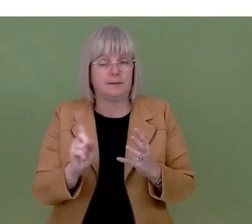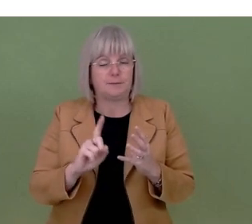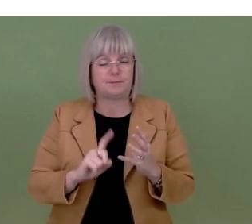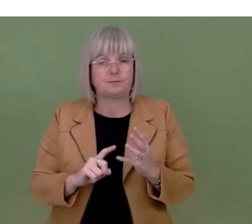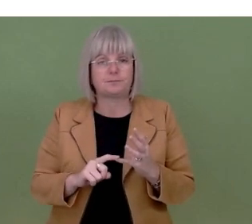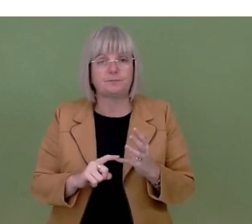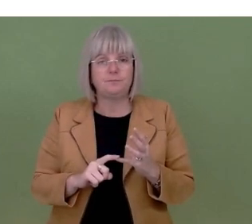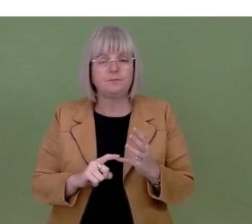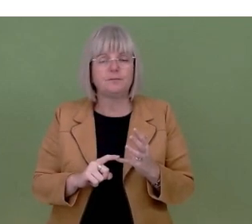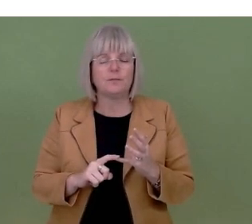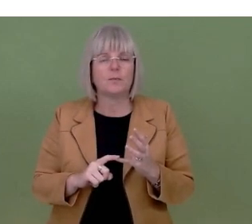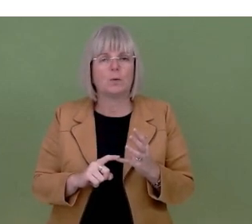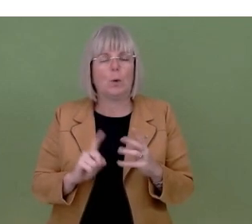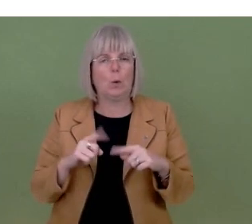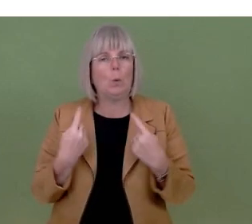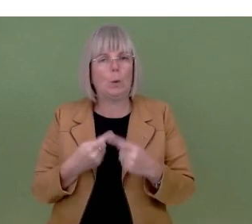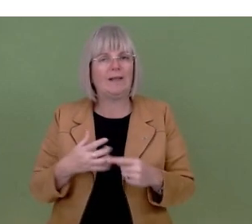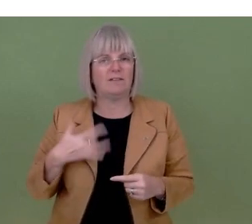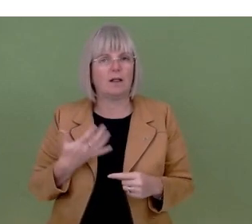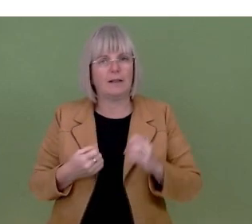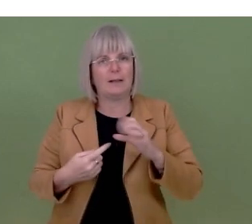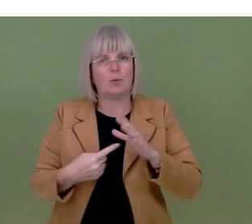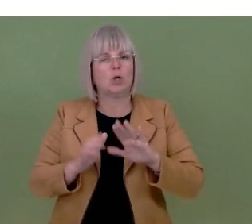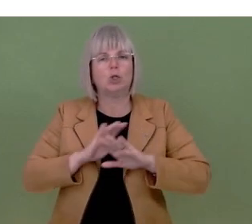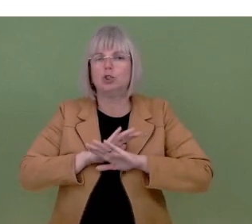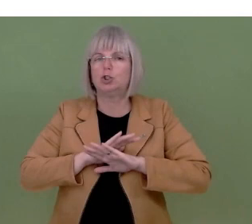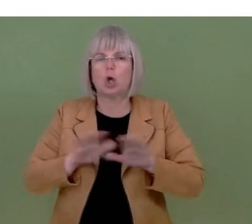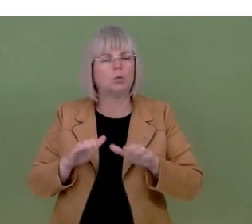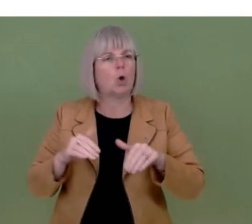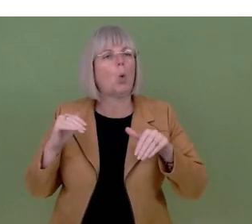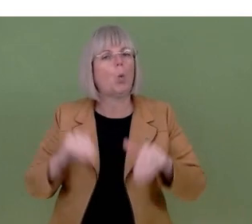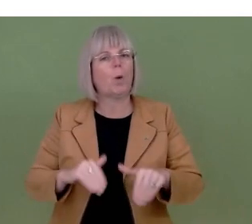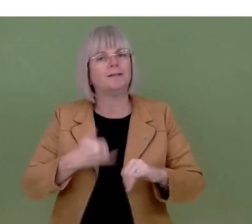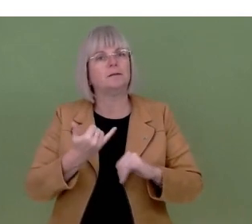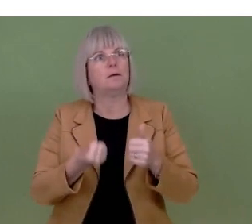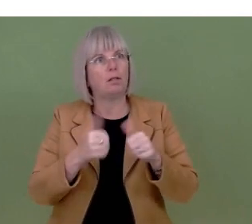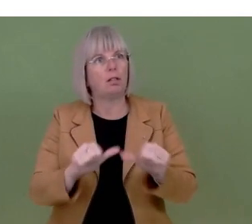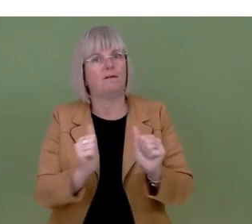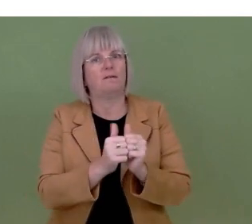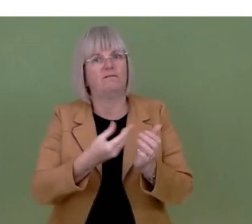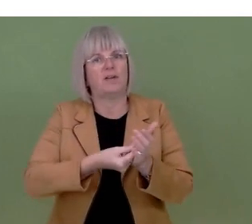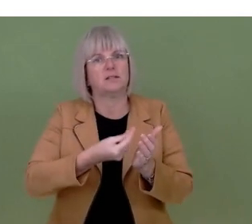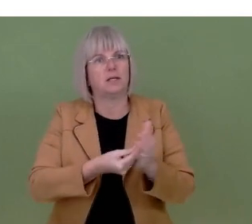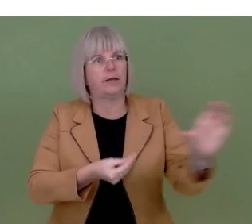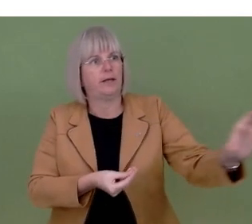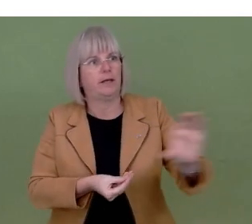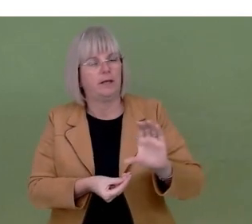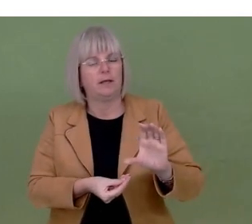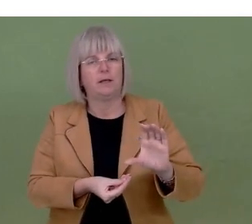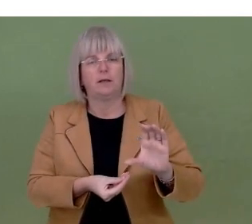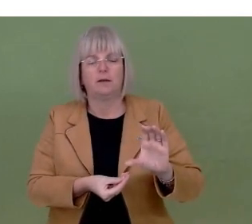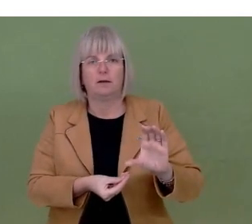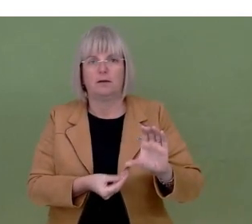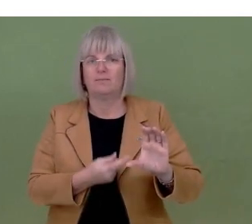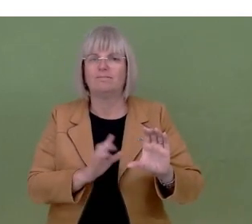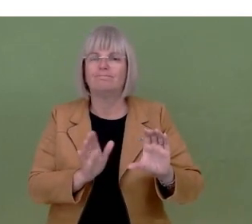we feel that it's important not to wait until funding's been secured to work together to develop pathways for long-term health